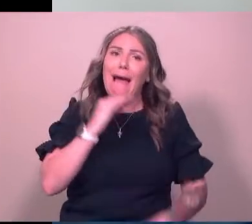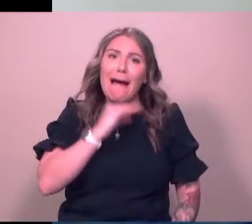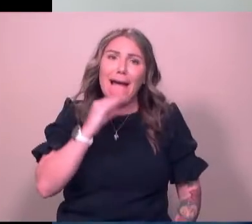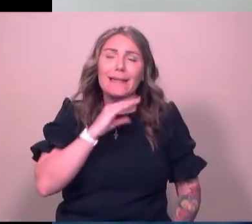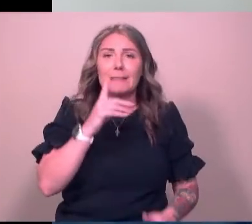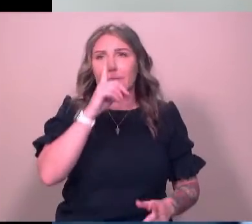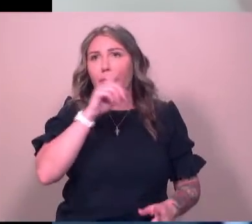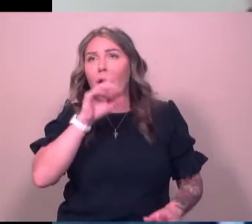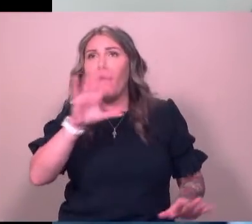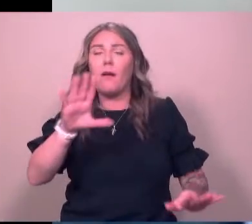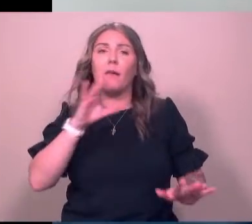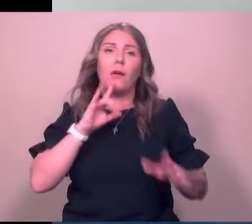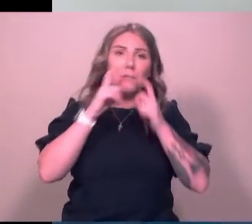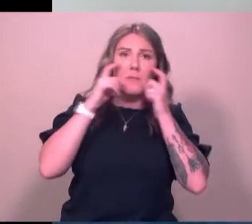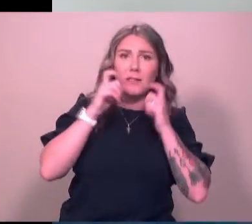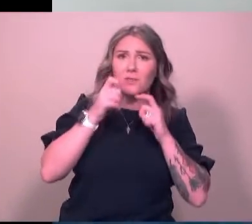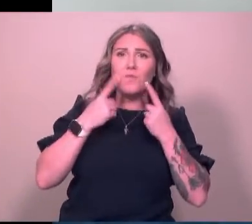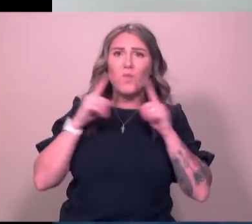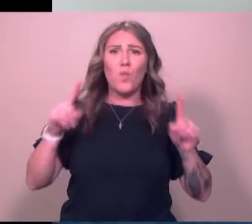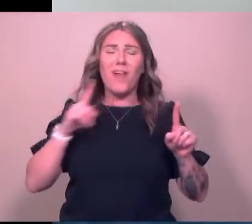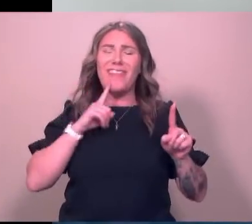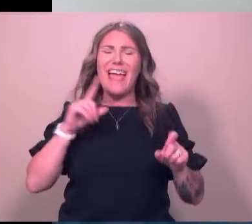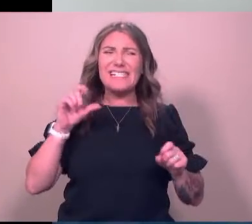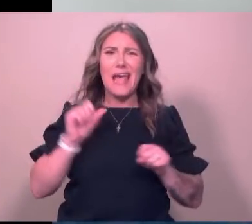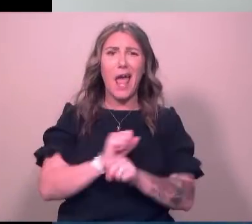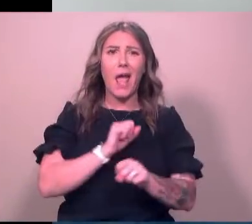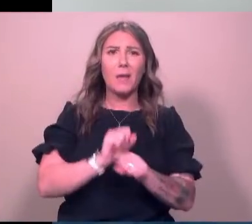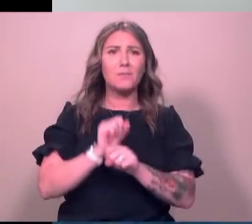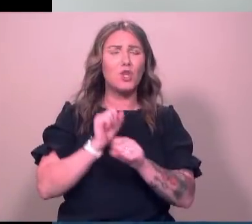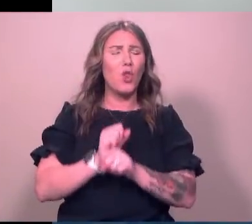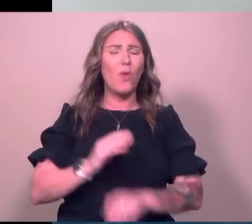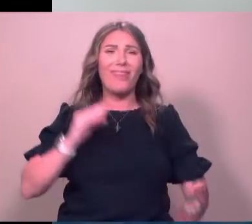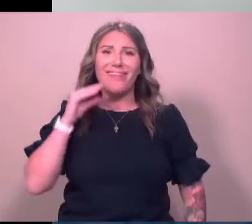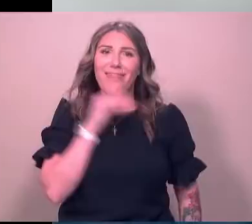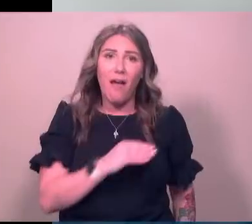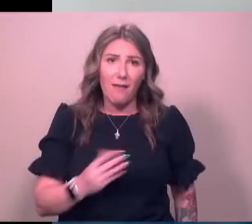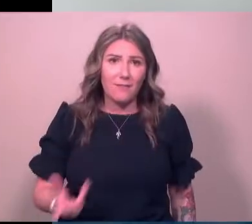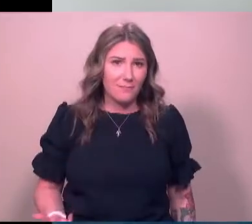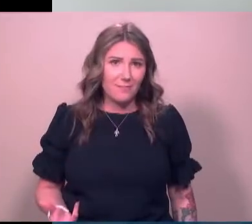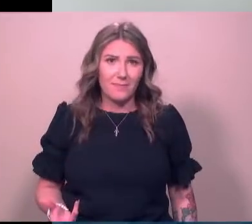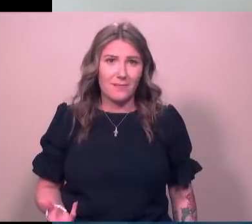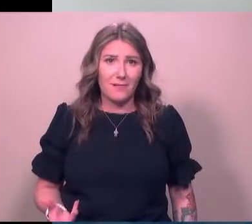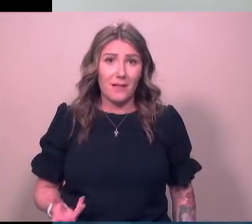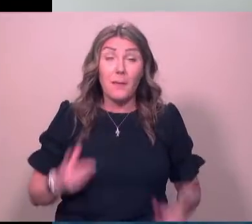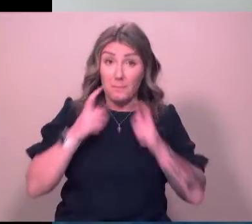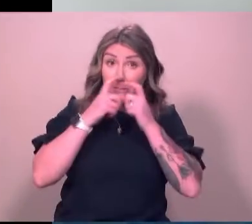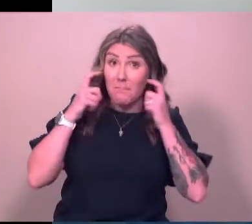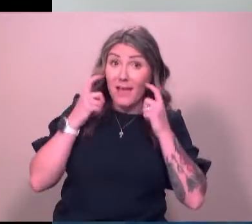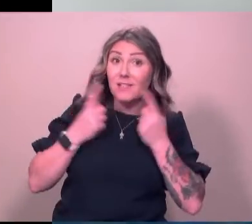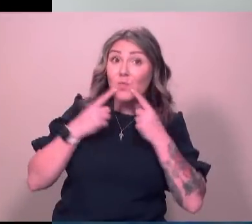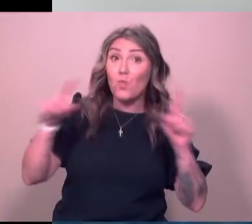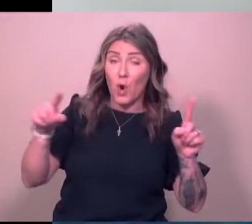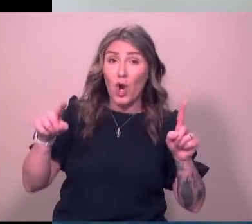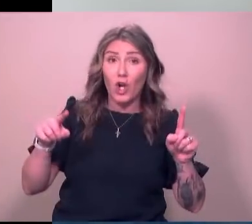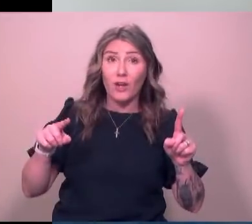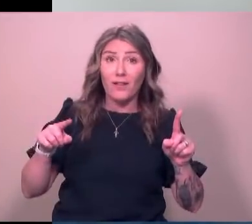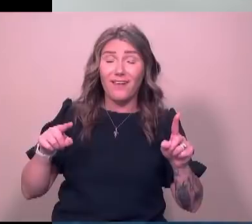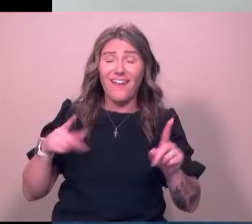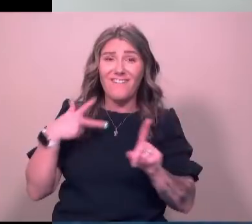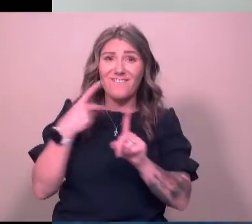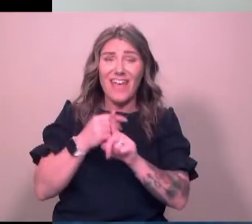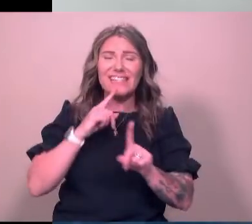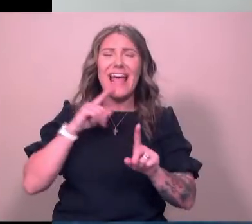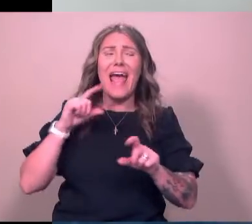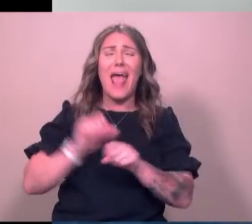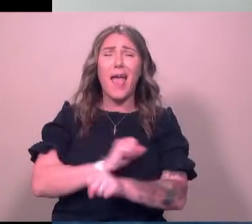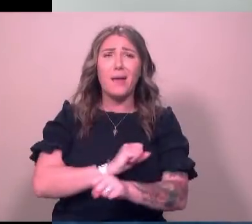about masks do not work. That is absolutely baloney. Masks do work. Vaccines absolutely